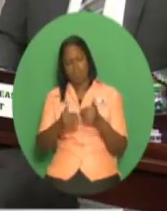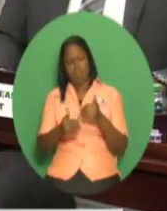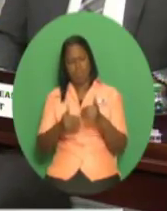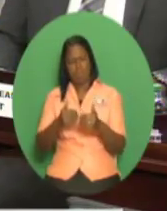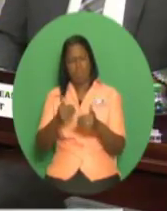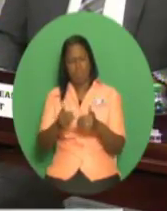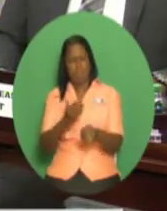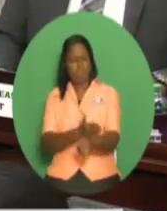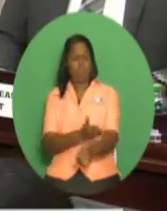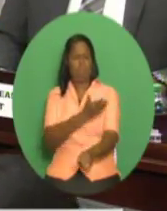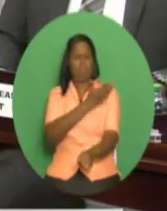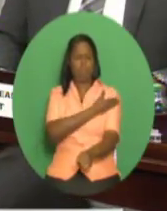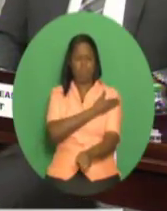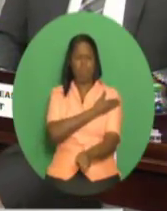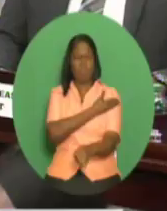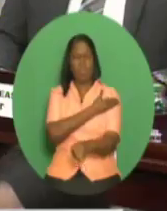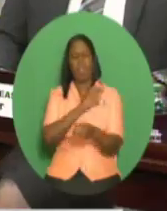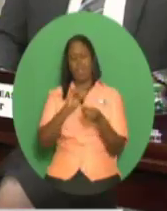schools.